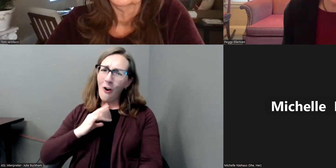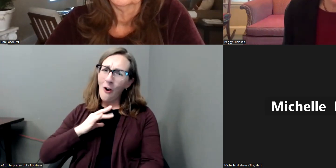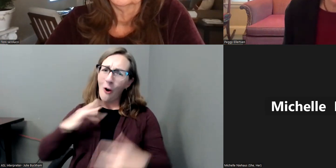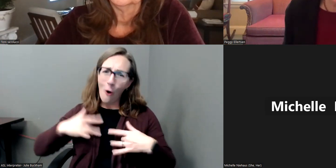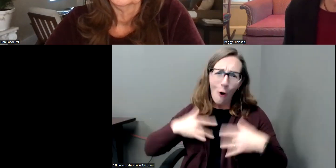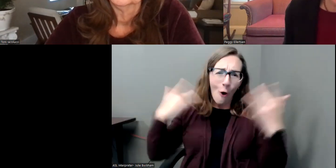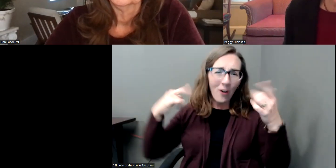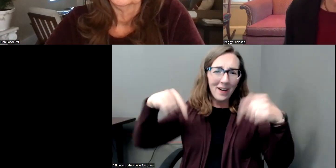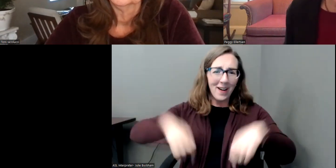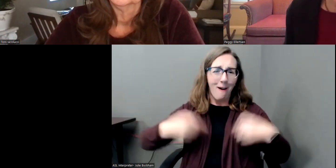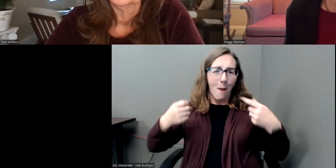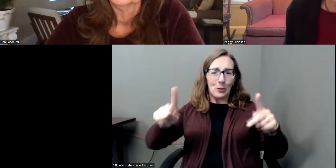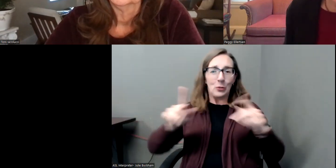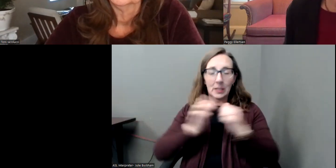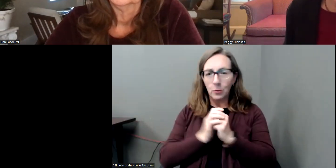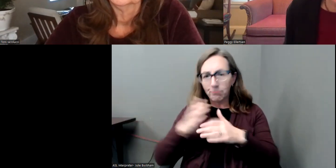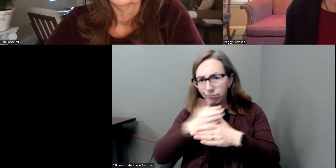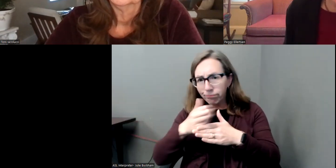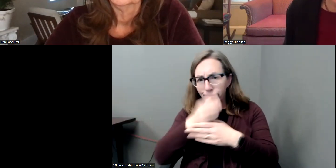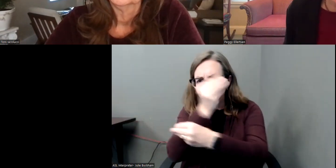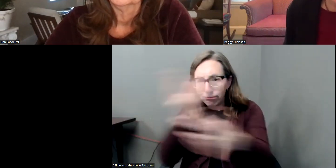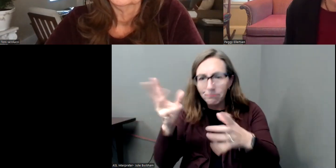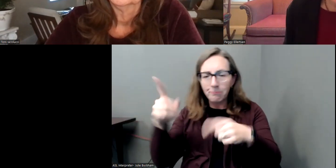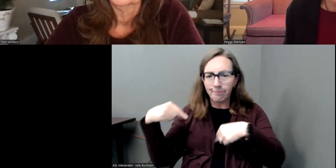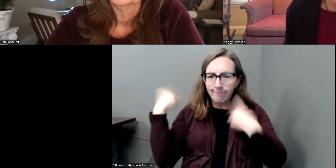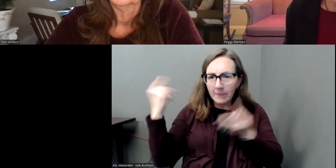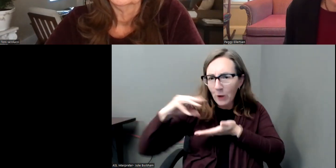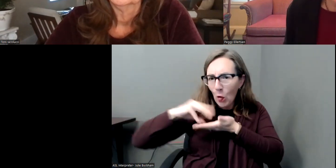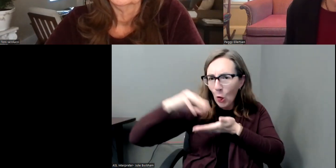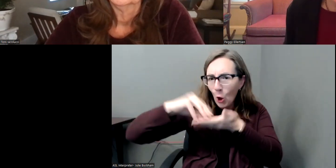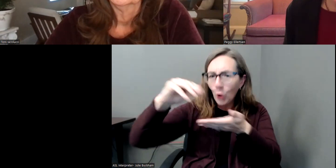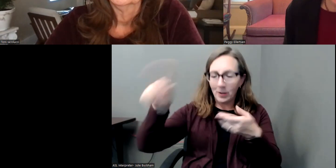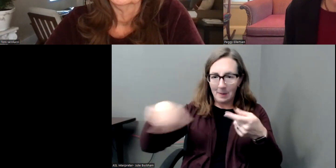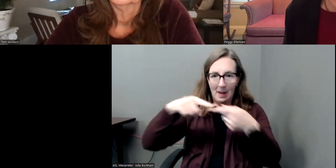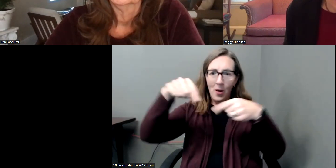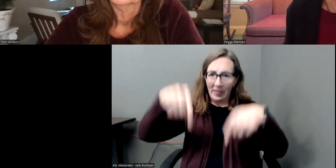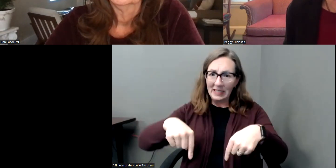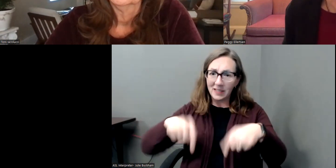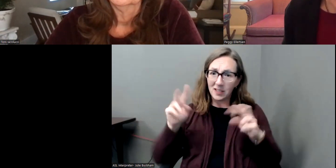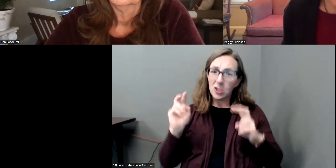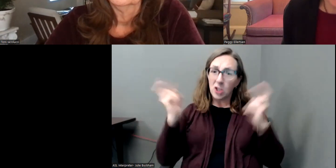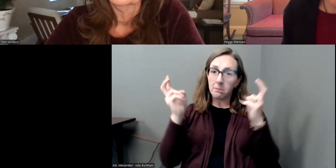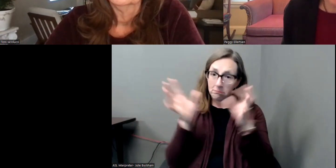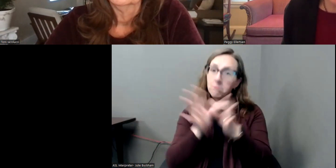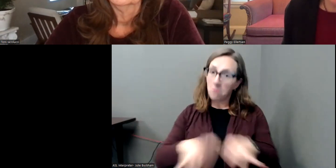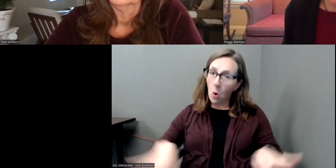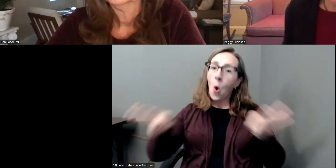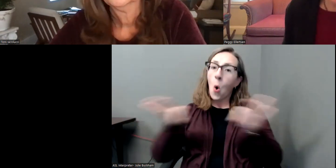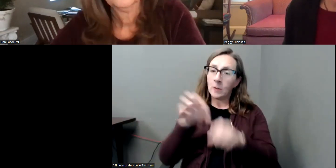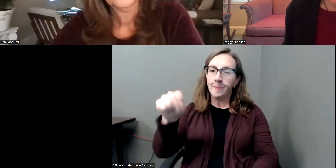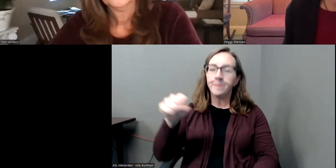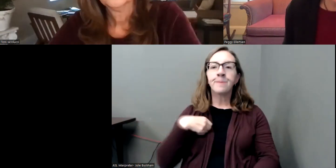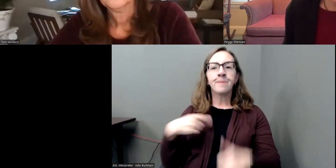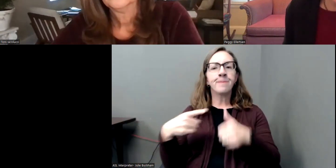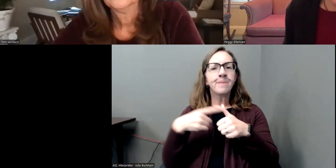the opportunity to share with you some of the things that we've learned about this very important topic. We're going to start by sharing a little